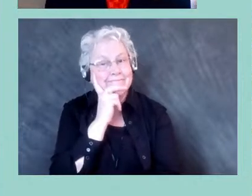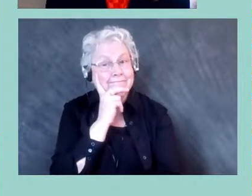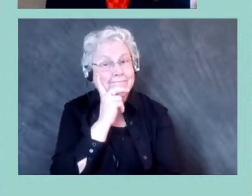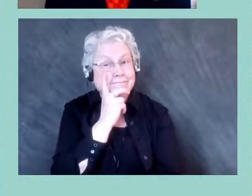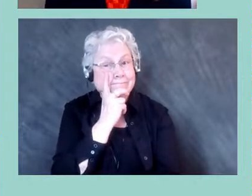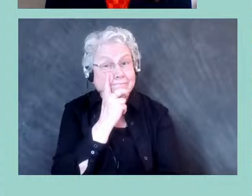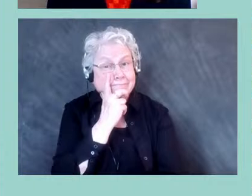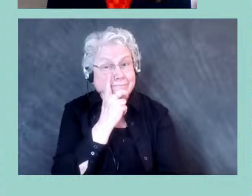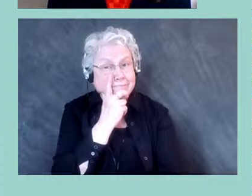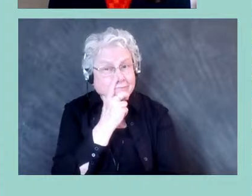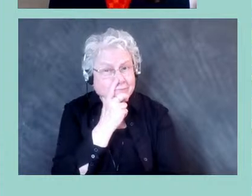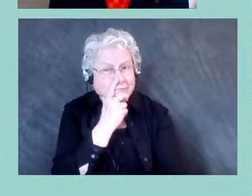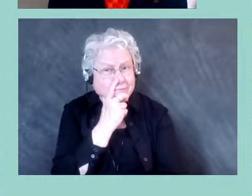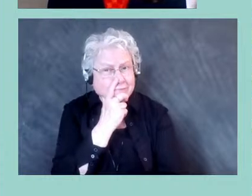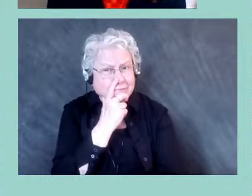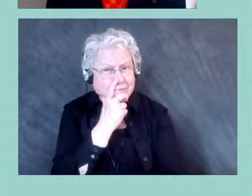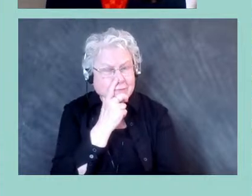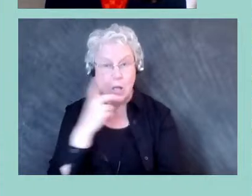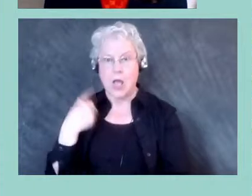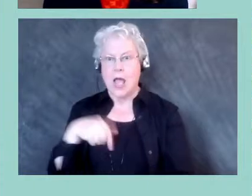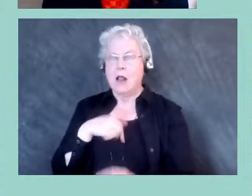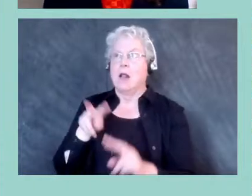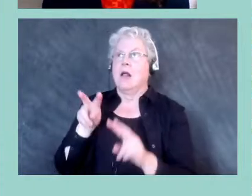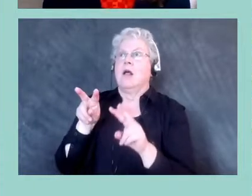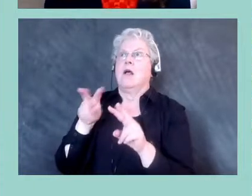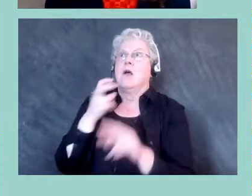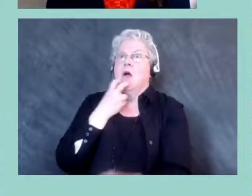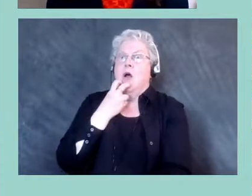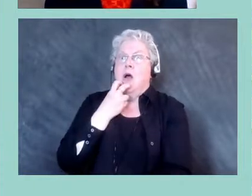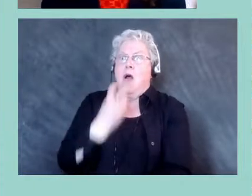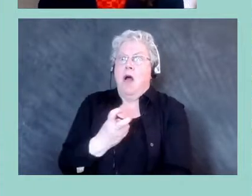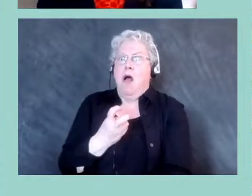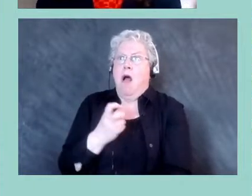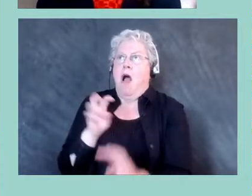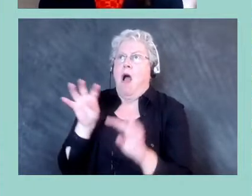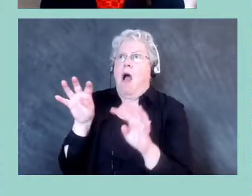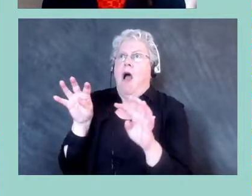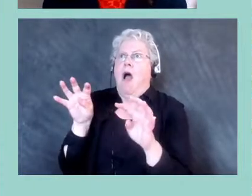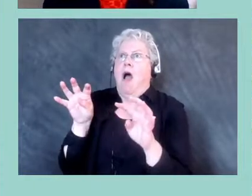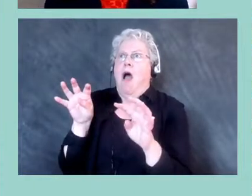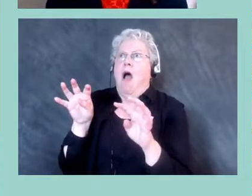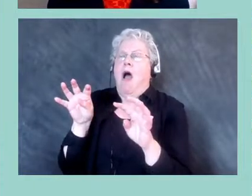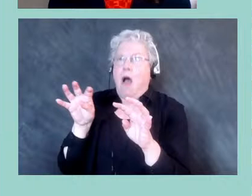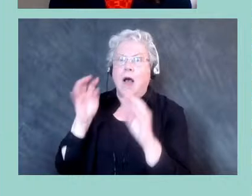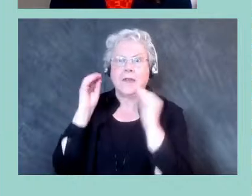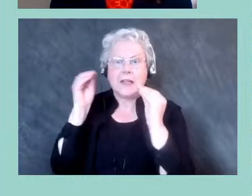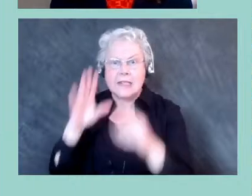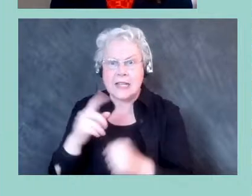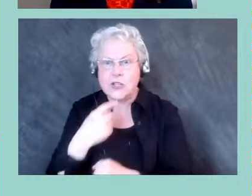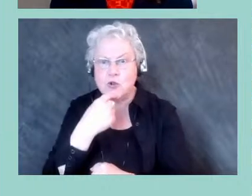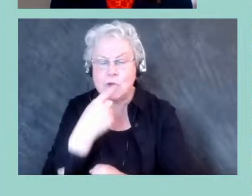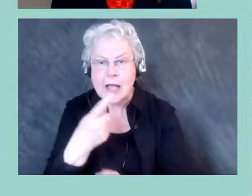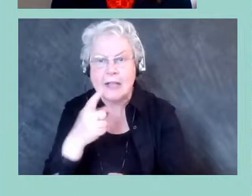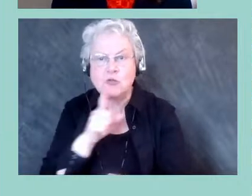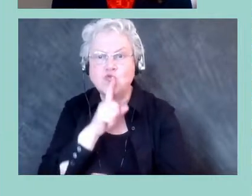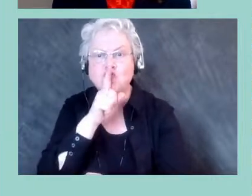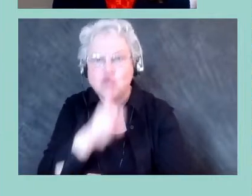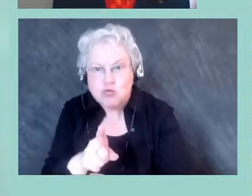was more than enough to convince a room full of preschoolers of the validity of our teacher's story.